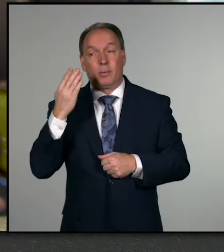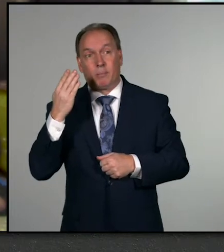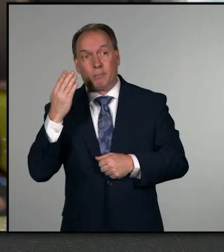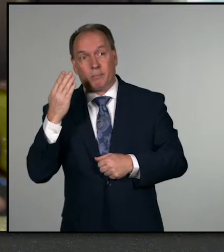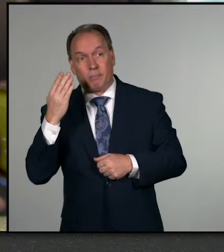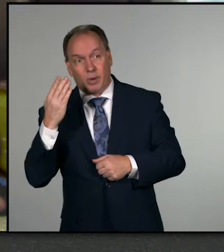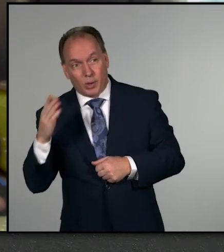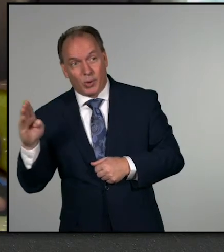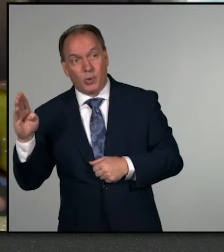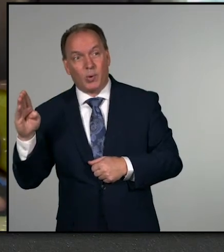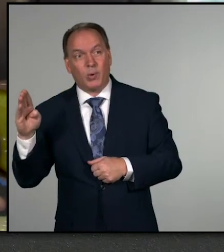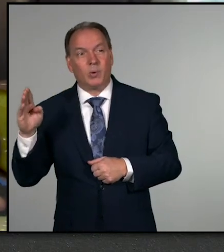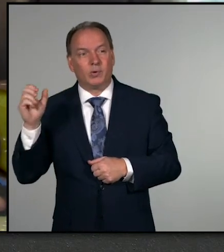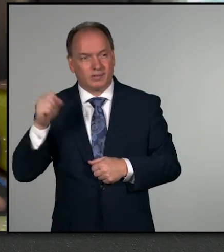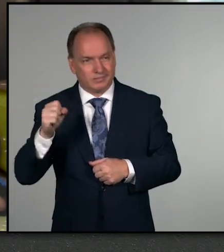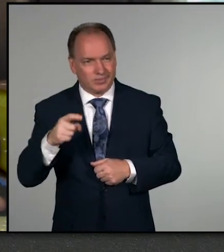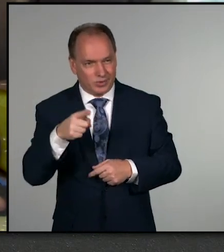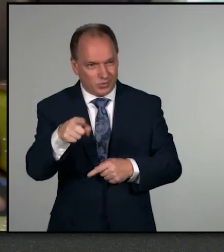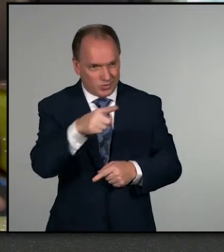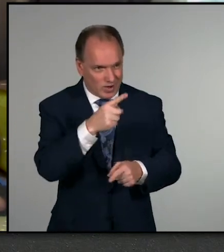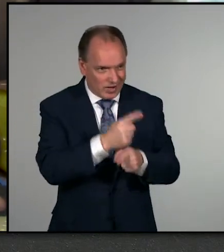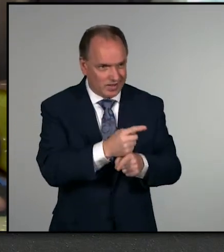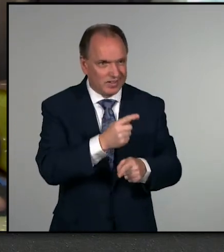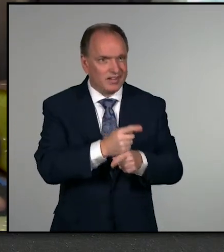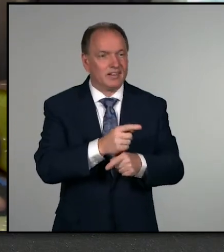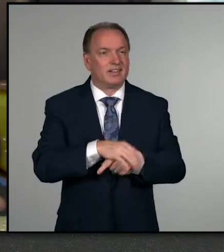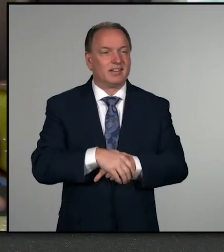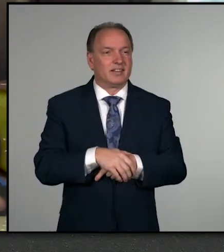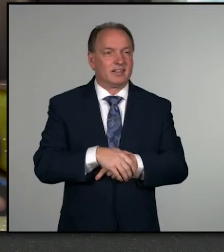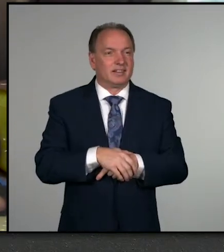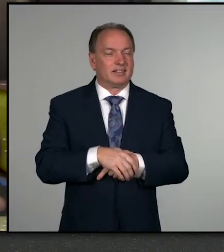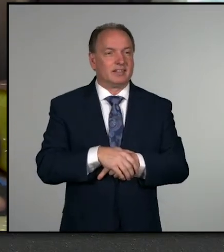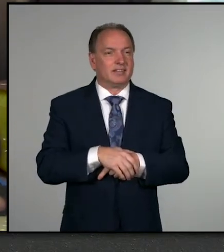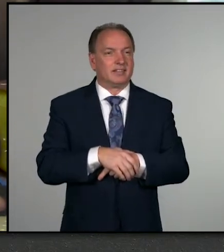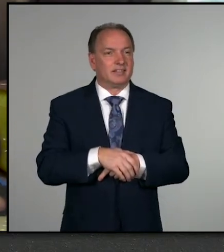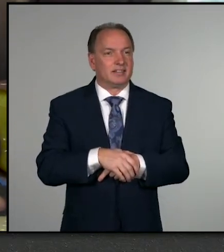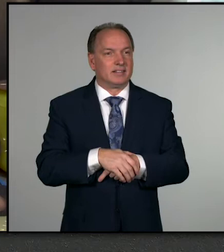pink, blue. You're right.